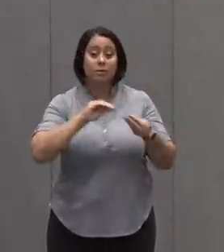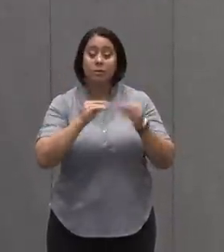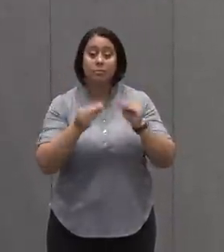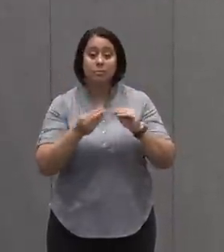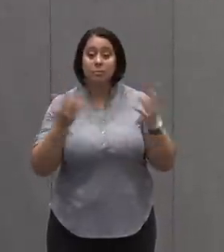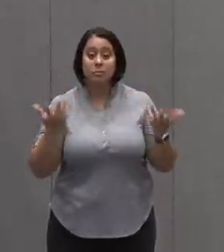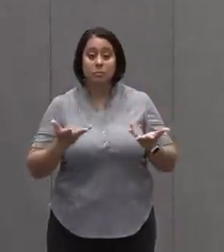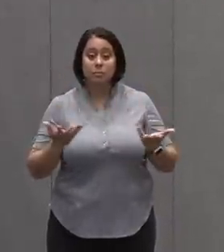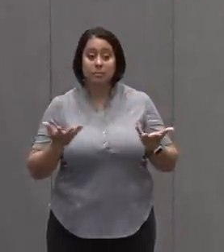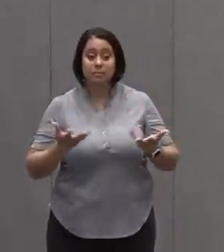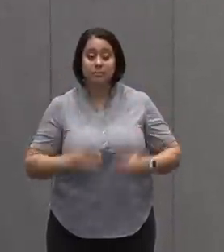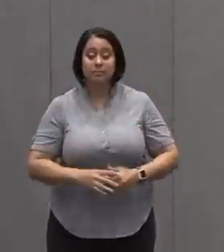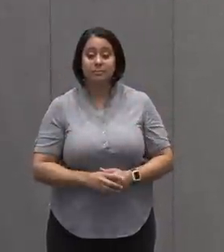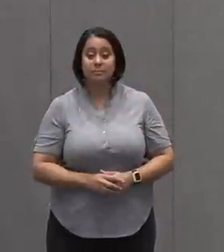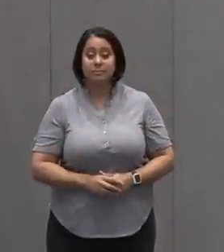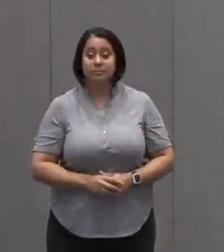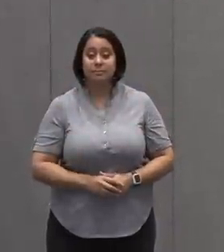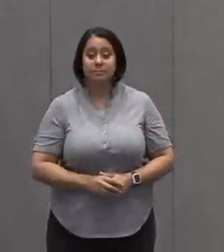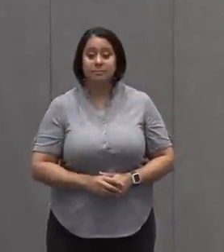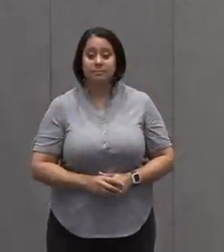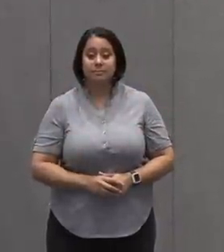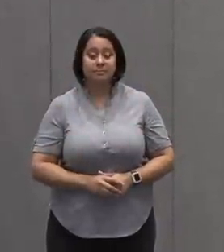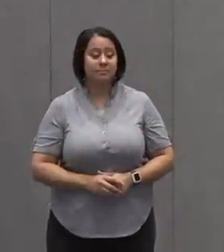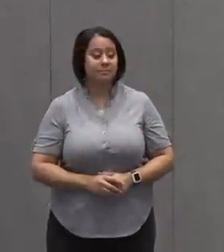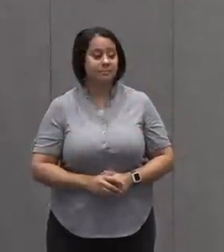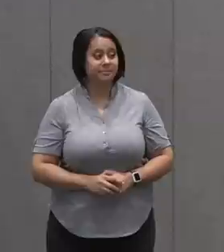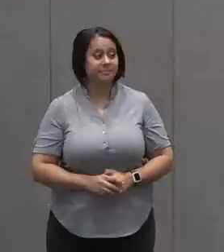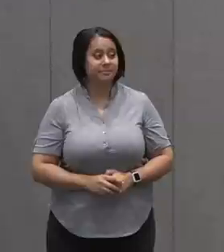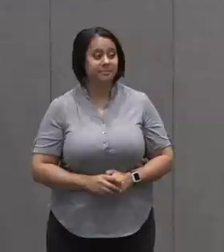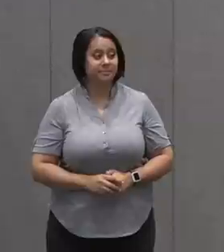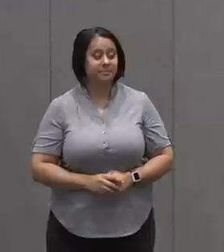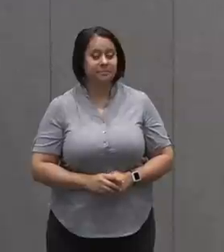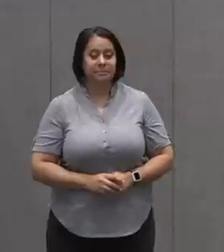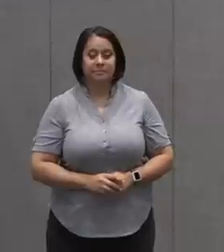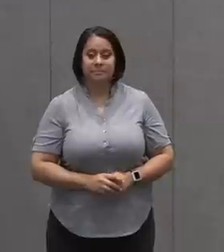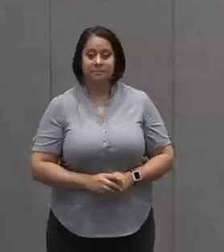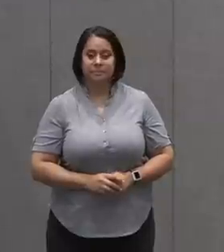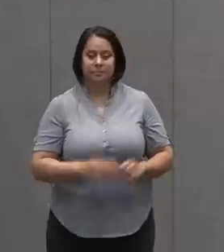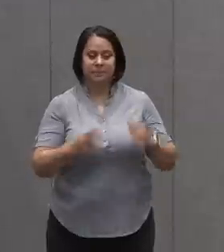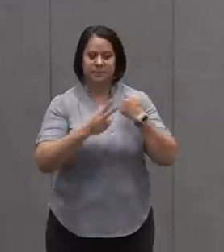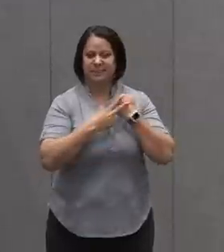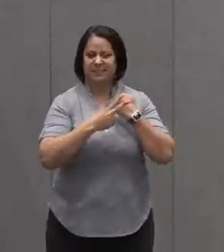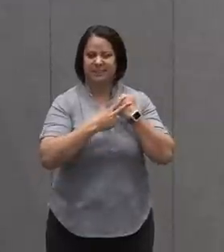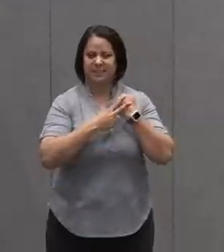be. Actually, I'm going to move this one down here because that comes up for the next one.